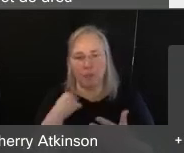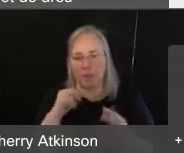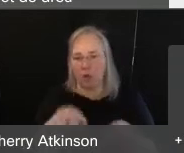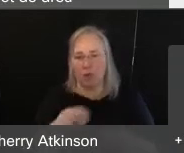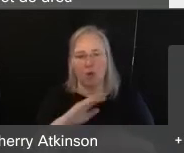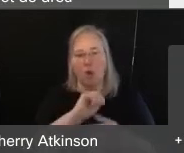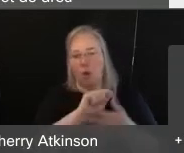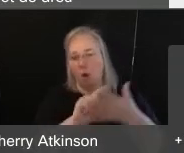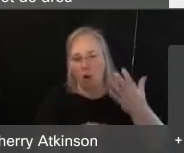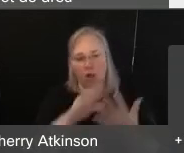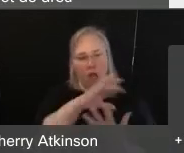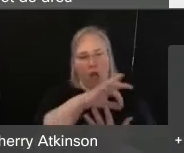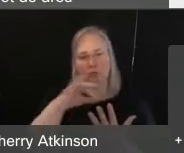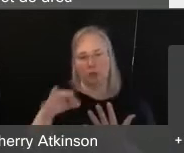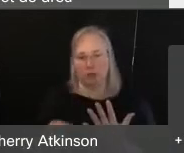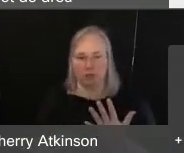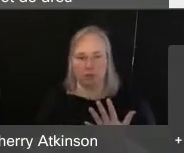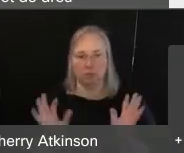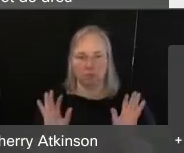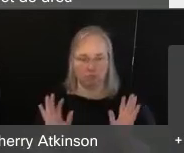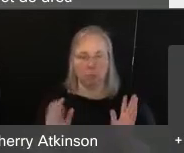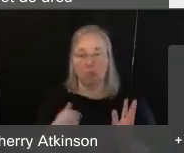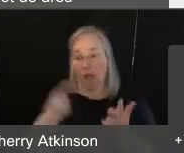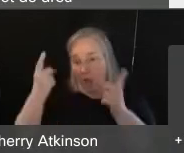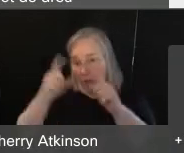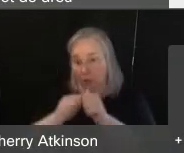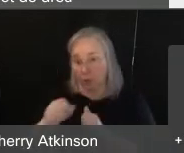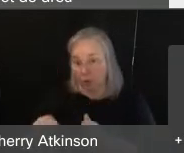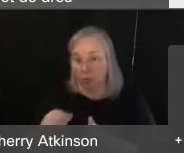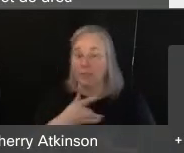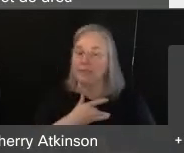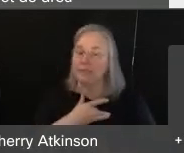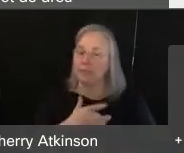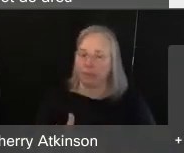when we're doing that. I agree with you that typically we've